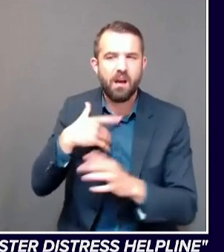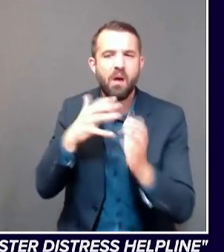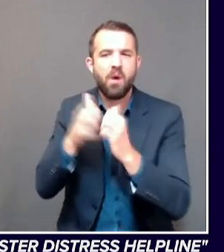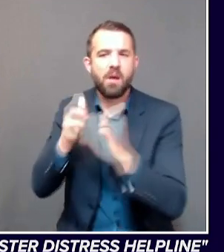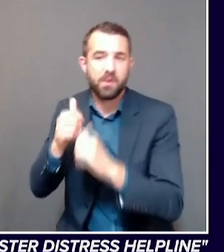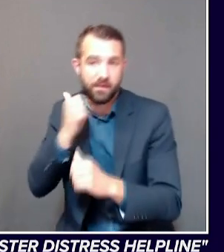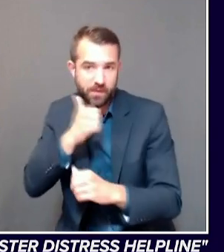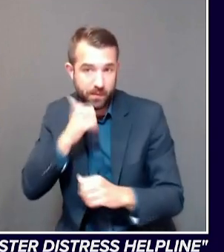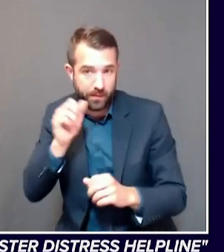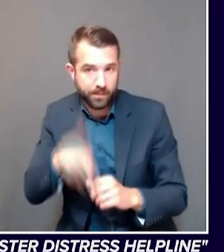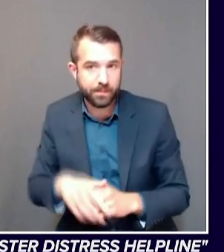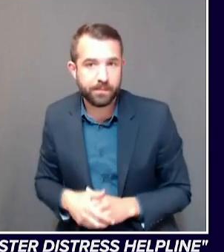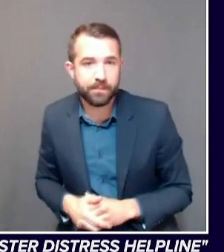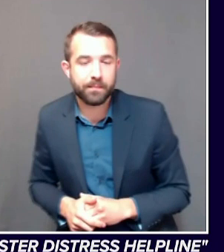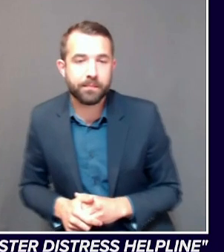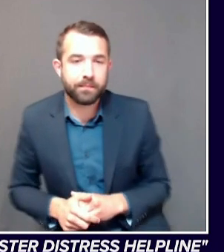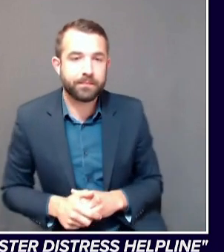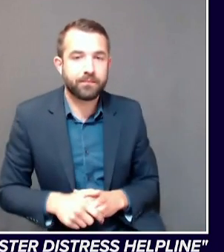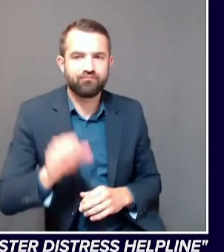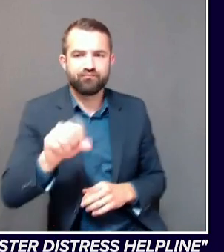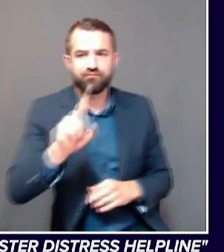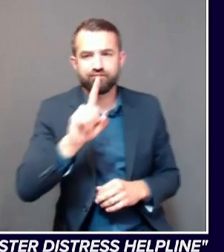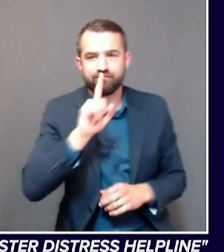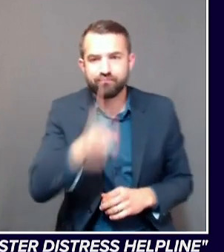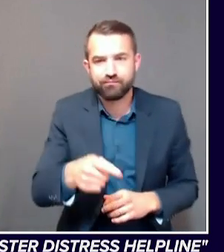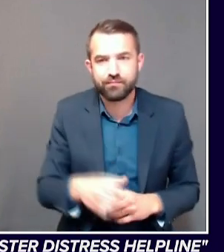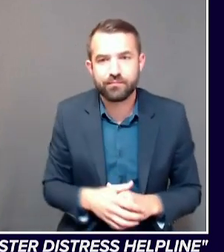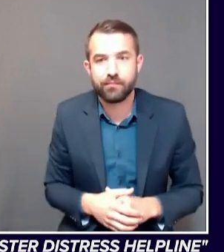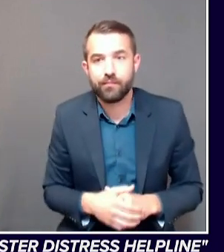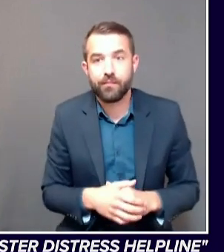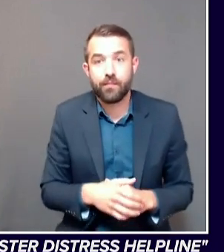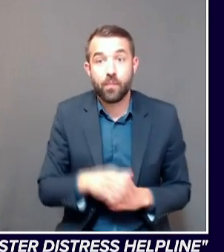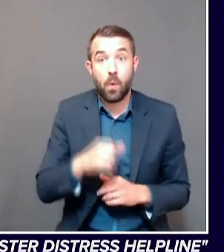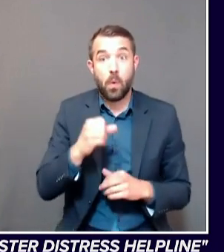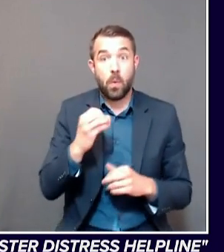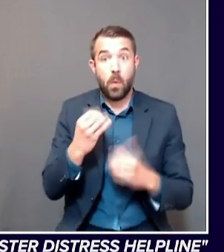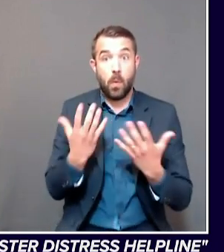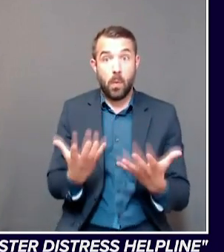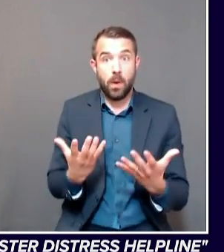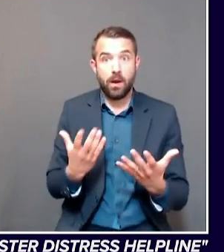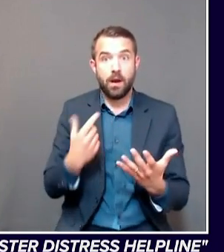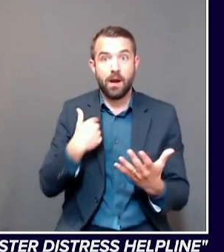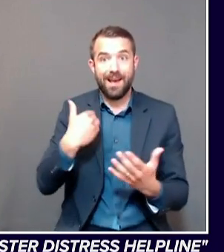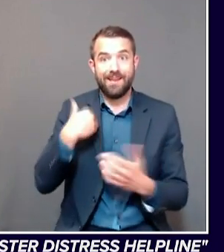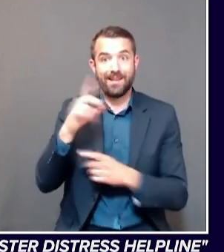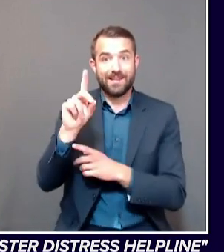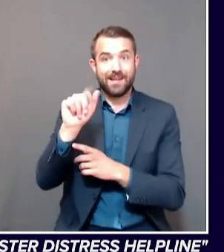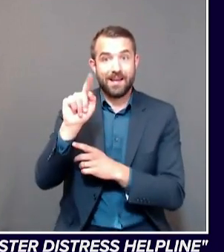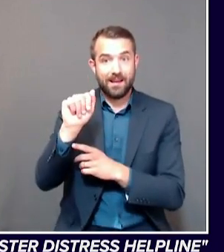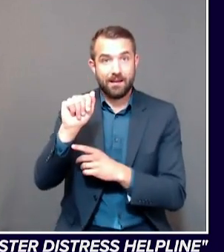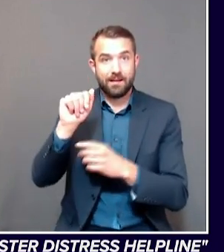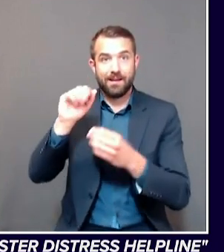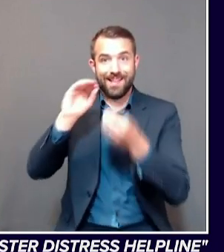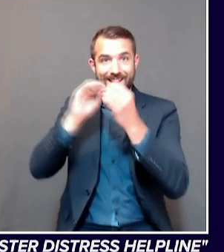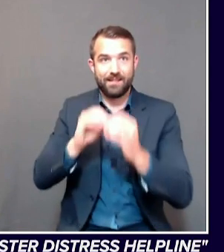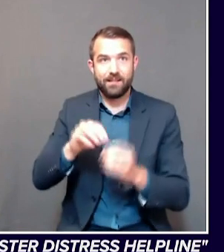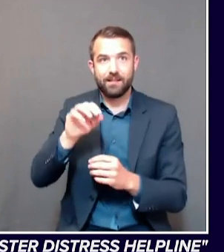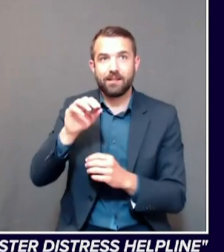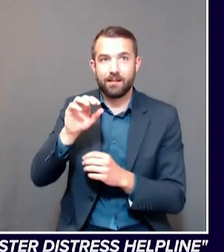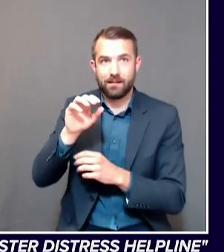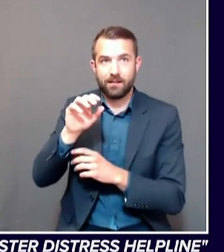as we go through and update the data files, we like to make sure that they are as of the last time the data file was